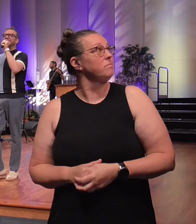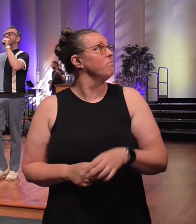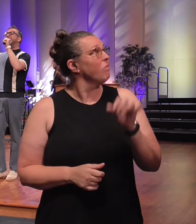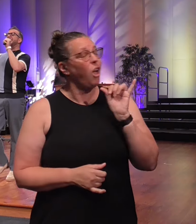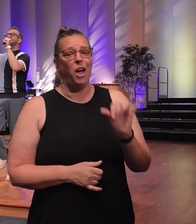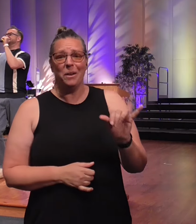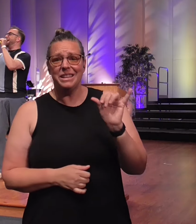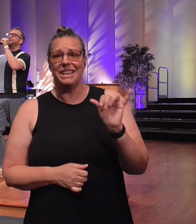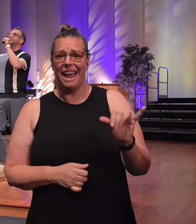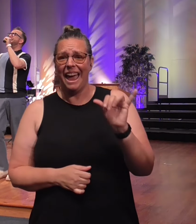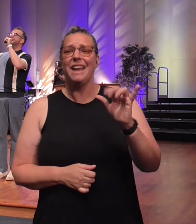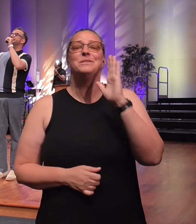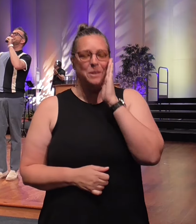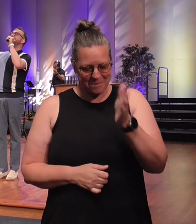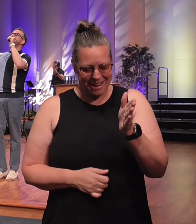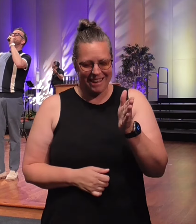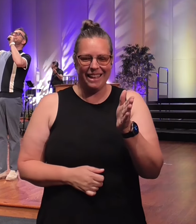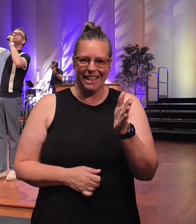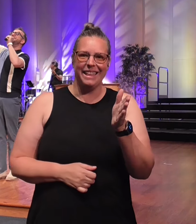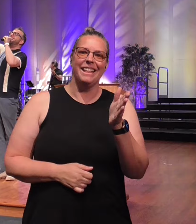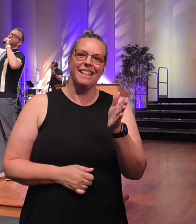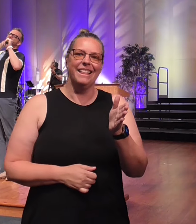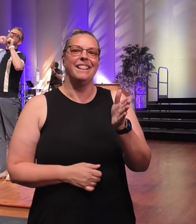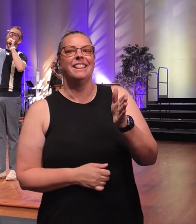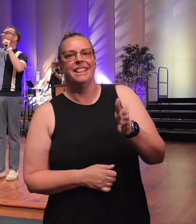Oh, yes, they